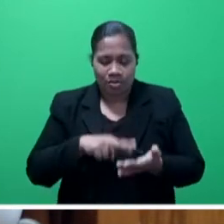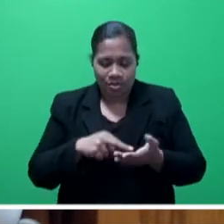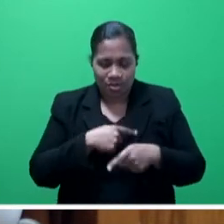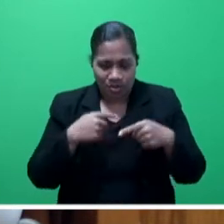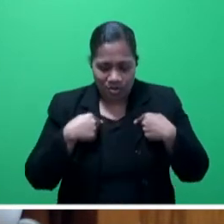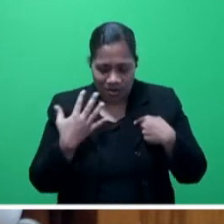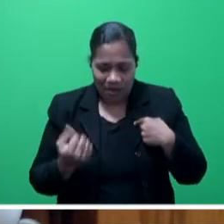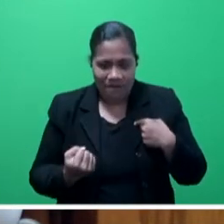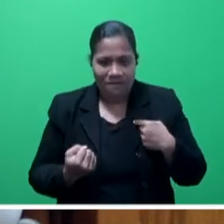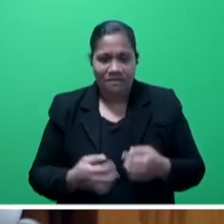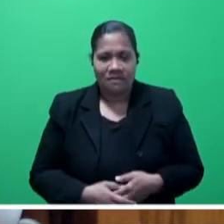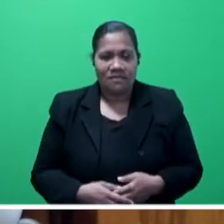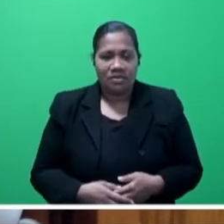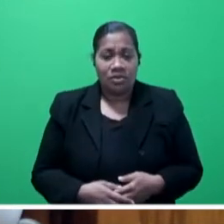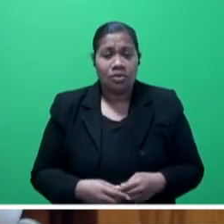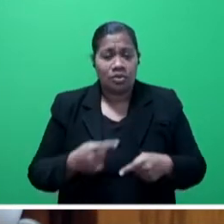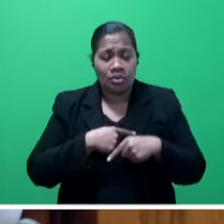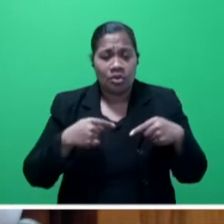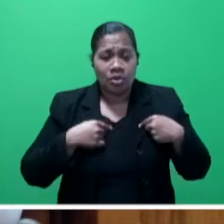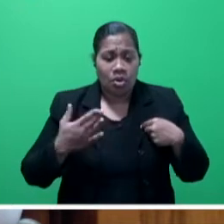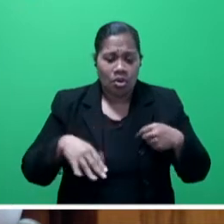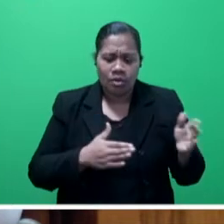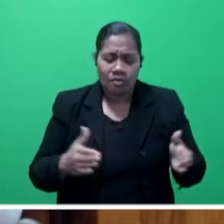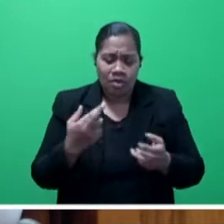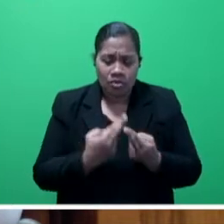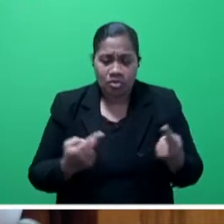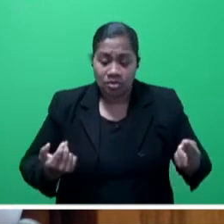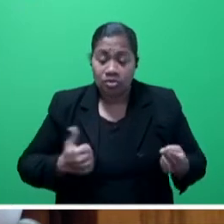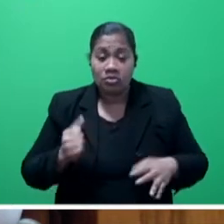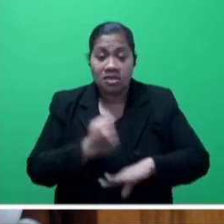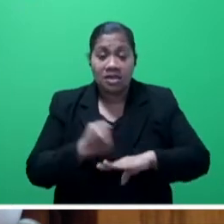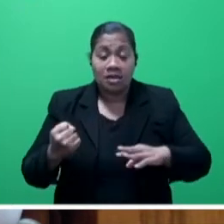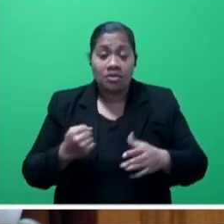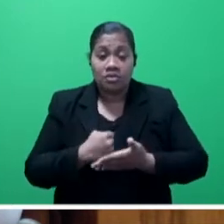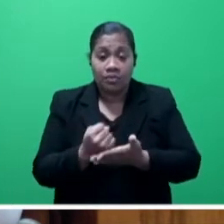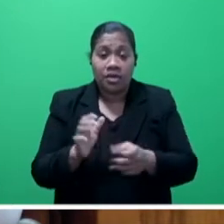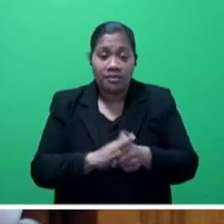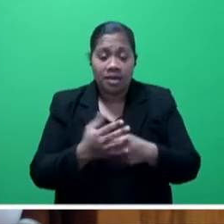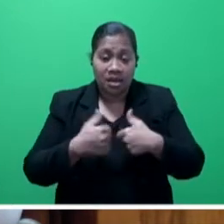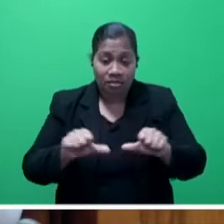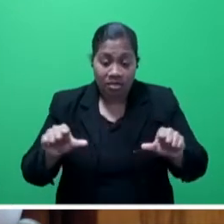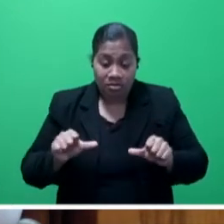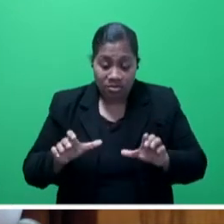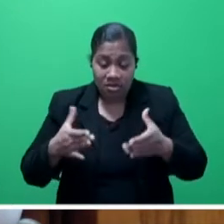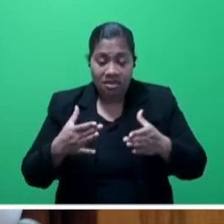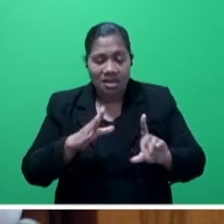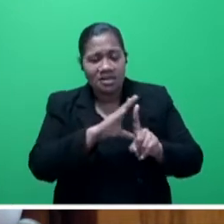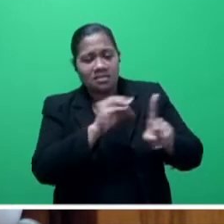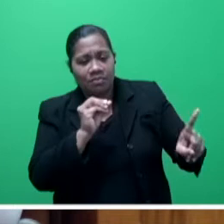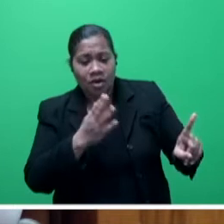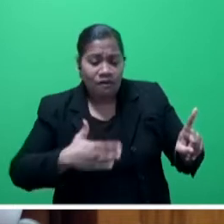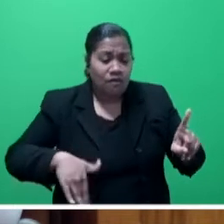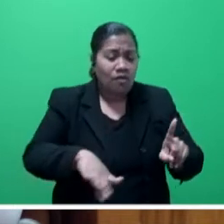Speaker, say, let's all mobilize our resources, use government support, and make our agriculture sector an example for all the